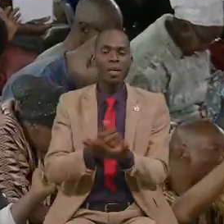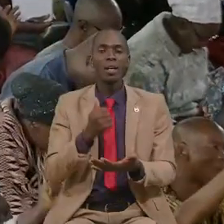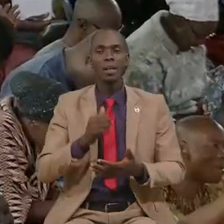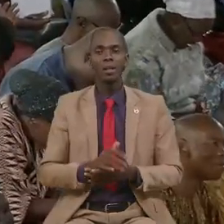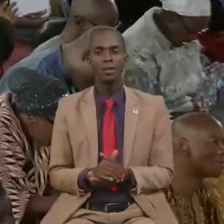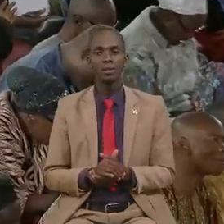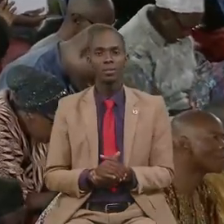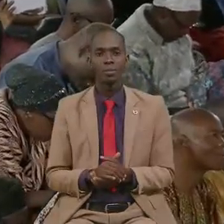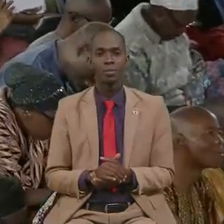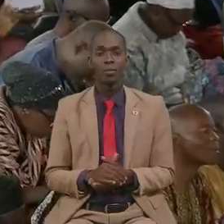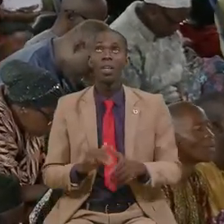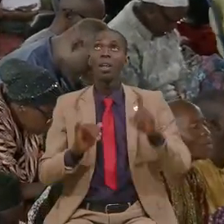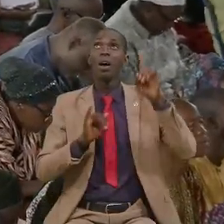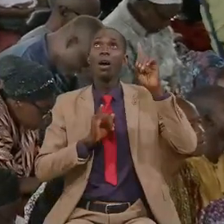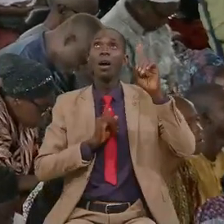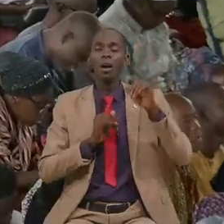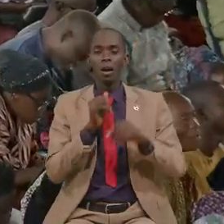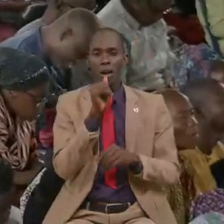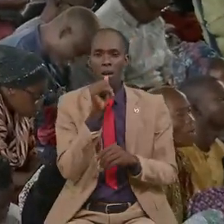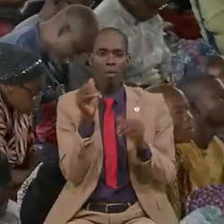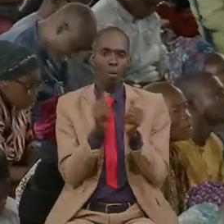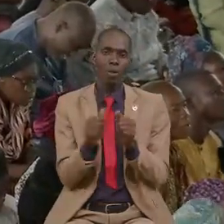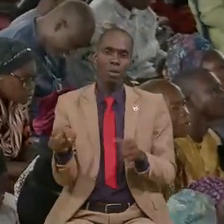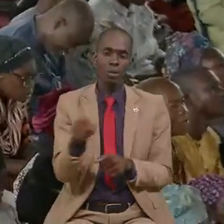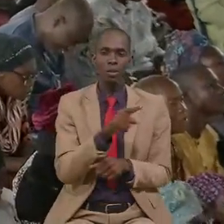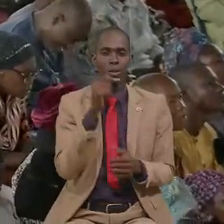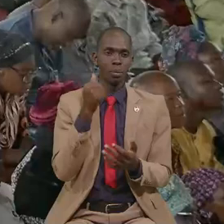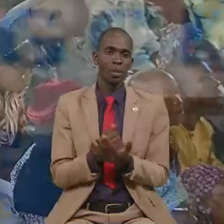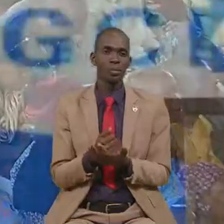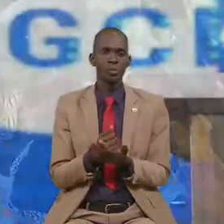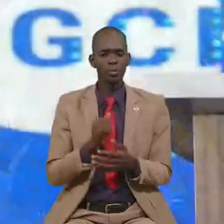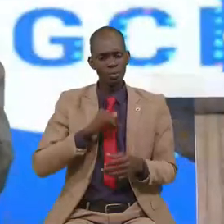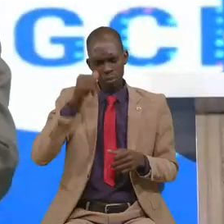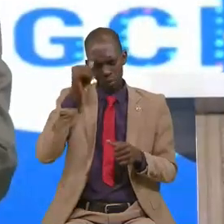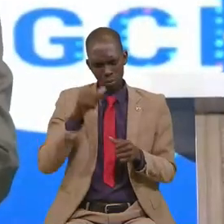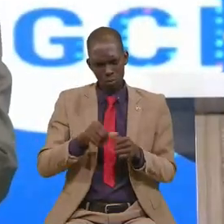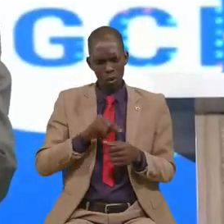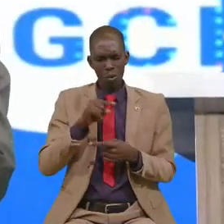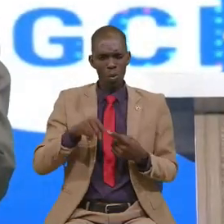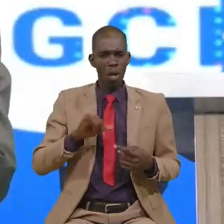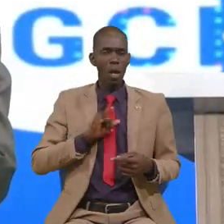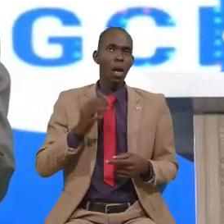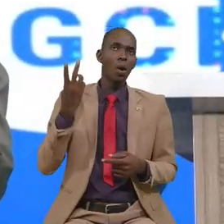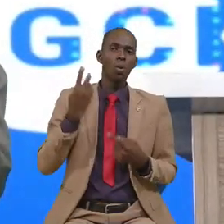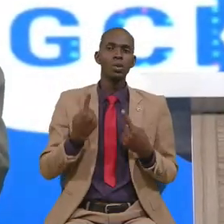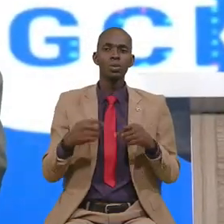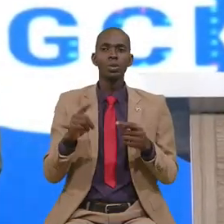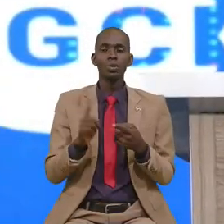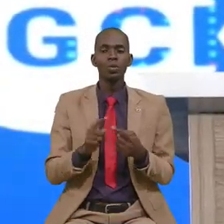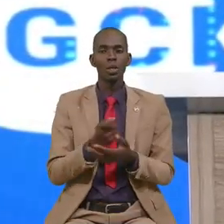there. I am with thee. I remember when I was trying to write the